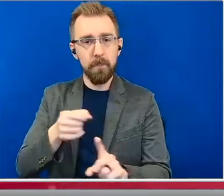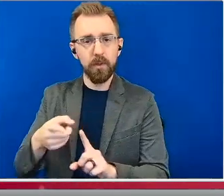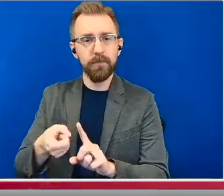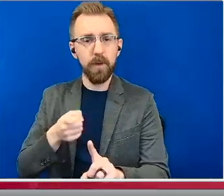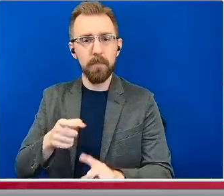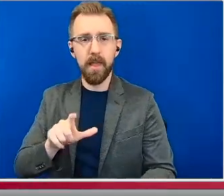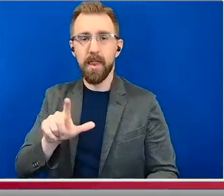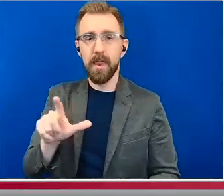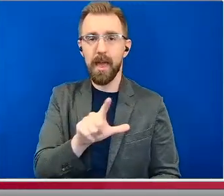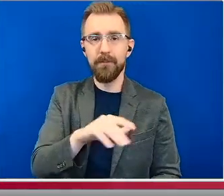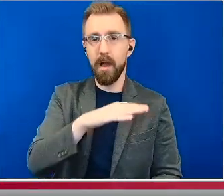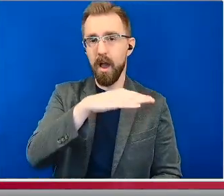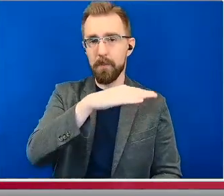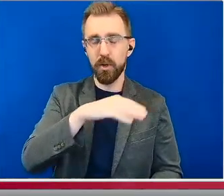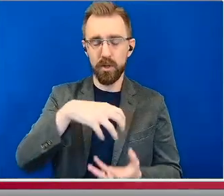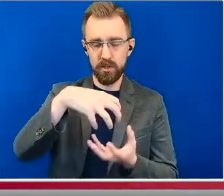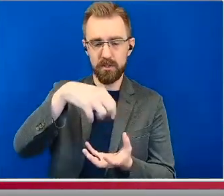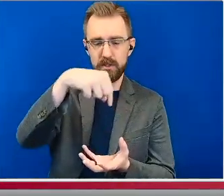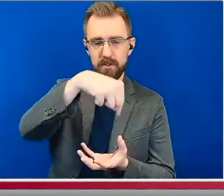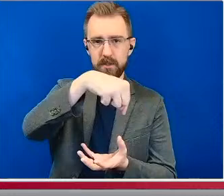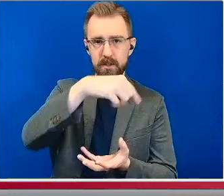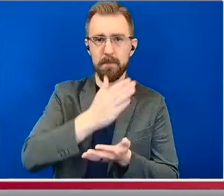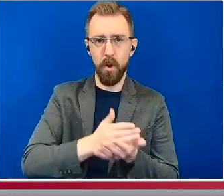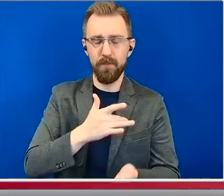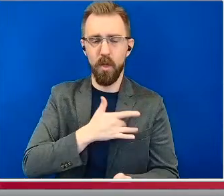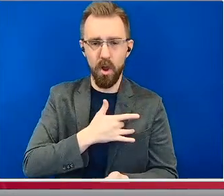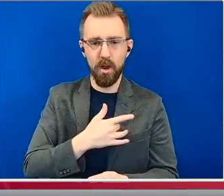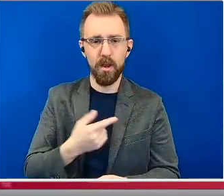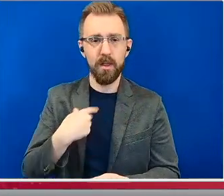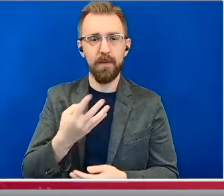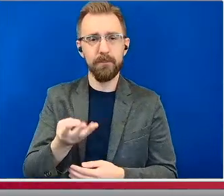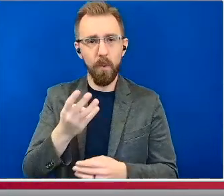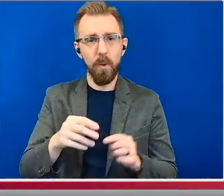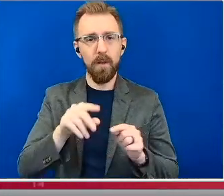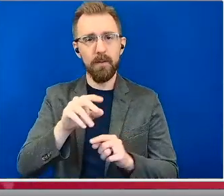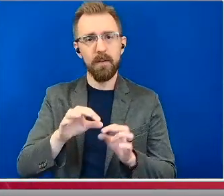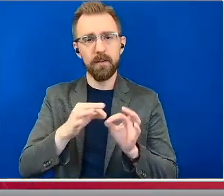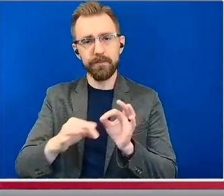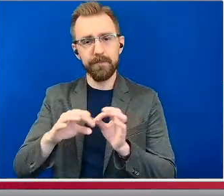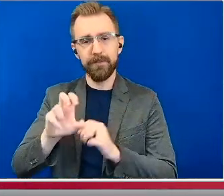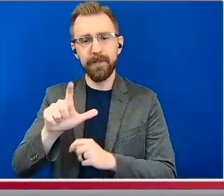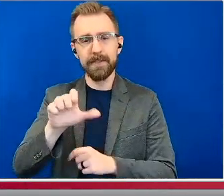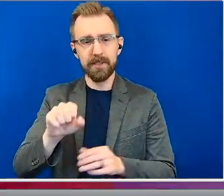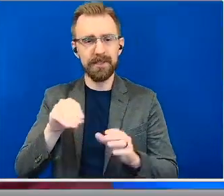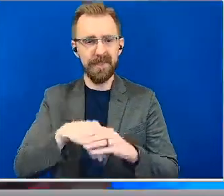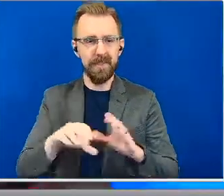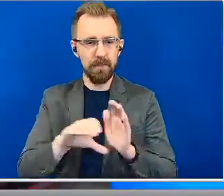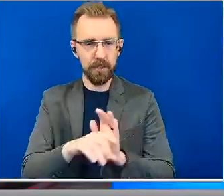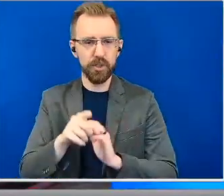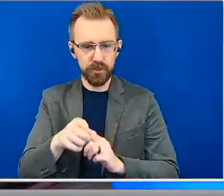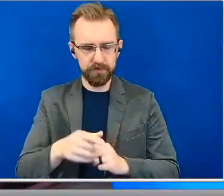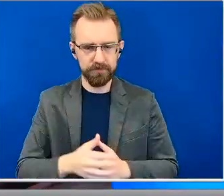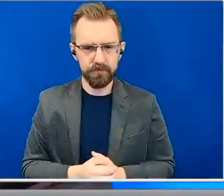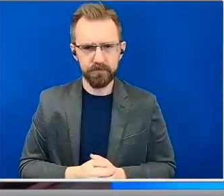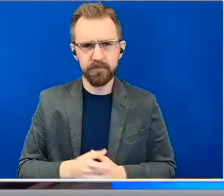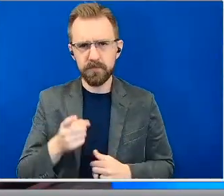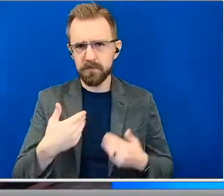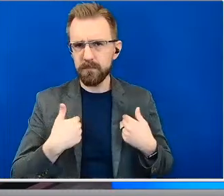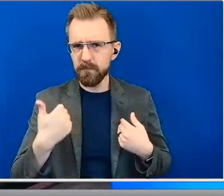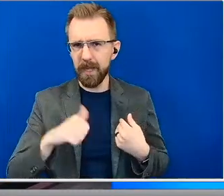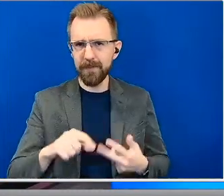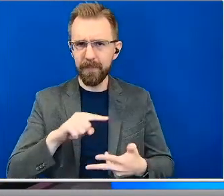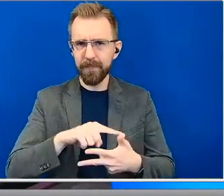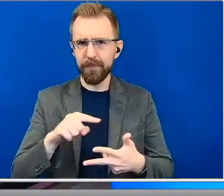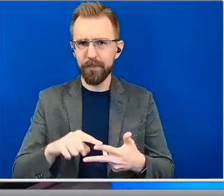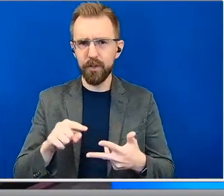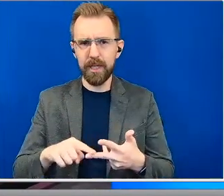the heart, around those 4 blood vessels that is depicted there. So Daryle, did you have any of the 3 contributing